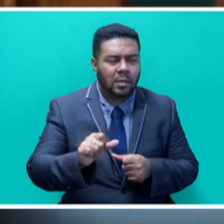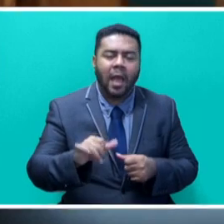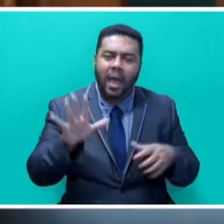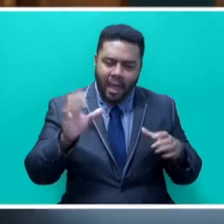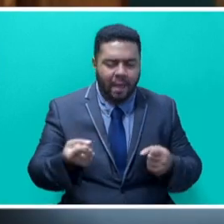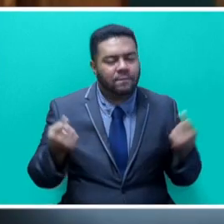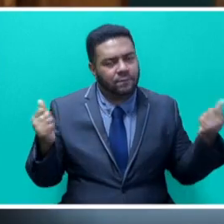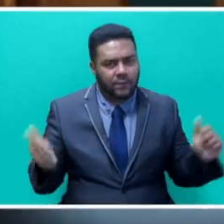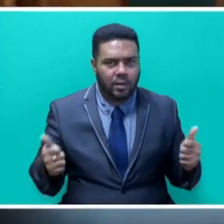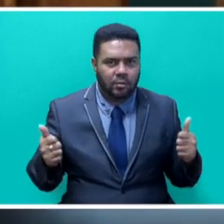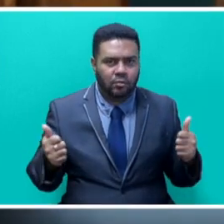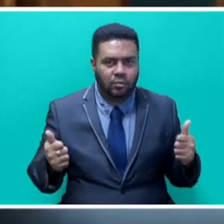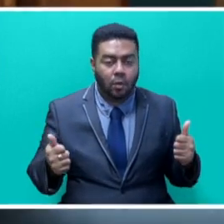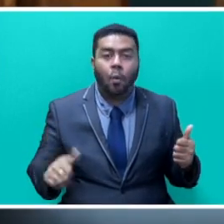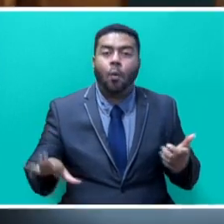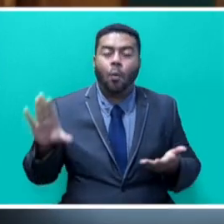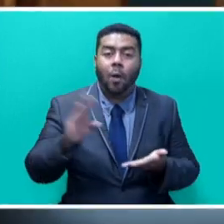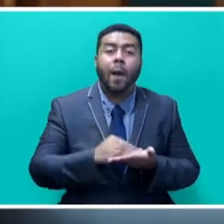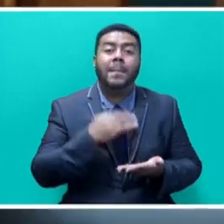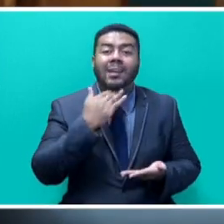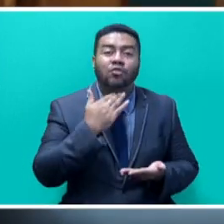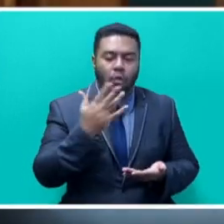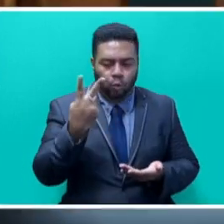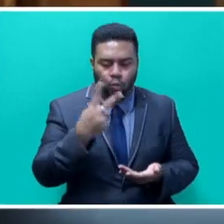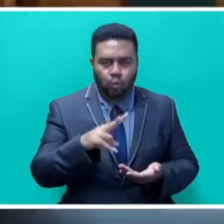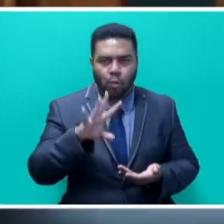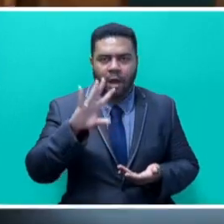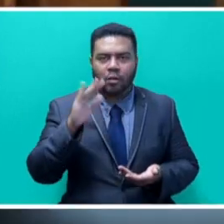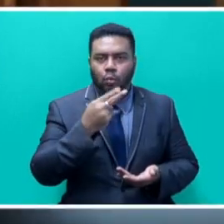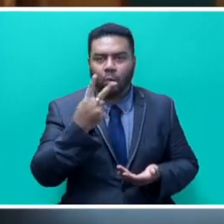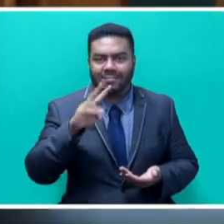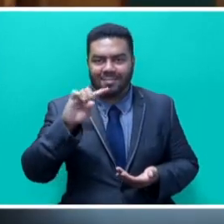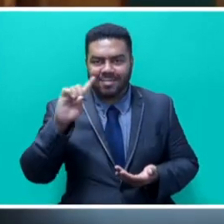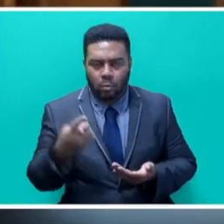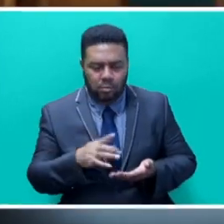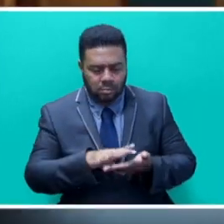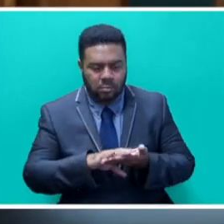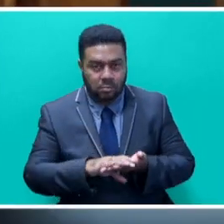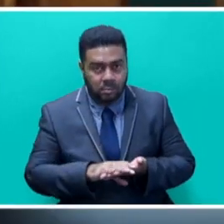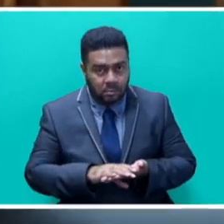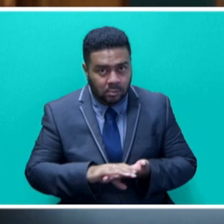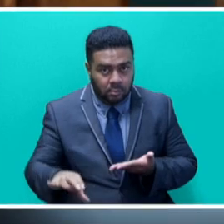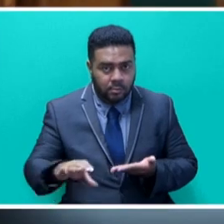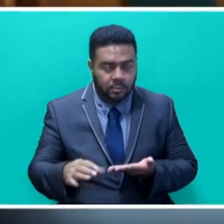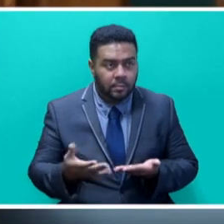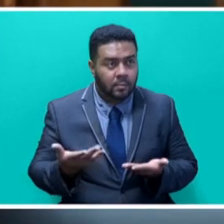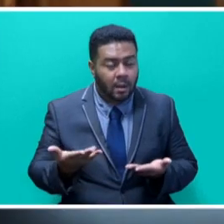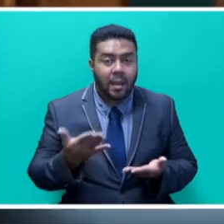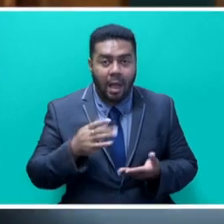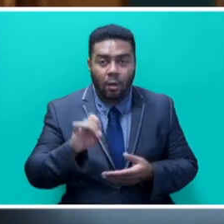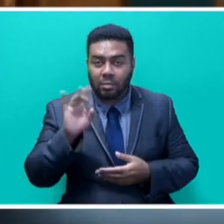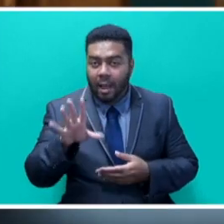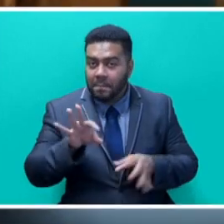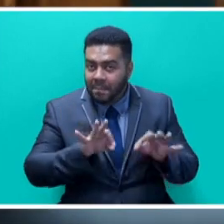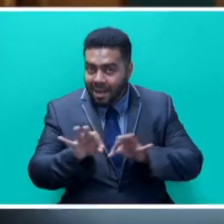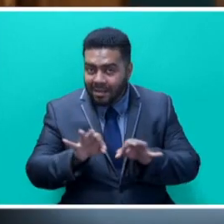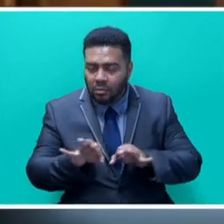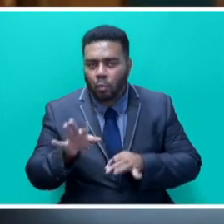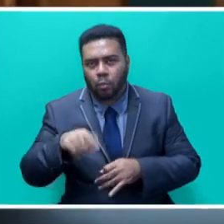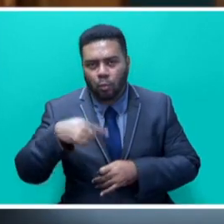completed at the cost of $220,000. The development of the remaining 10 plans will be pursued in this new fiscal